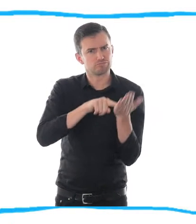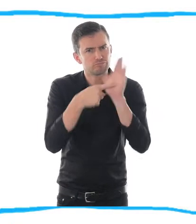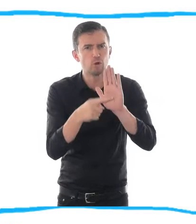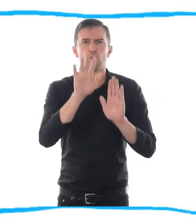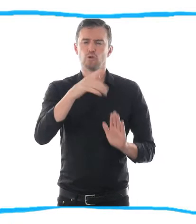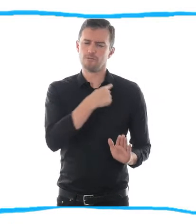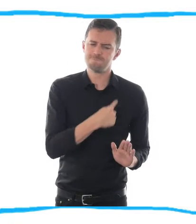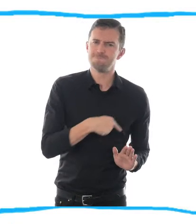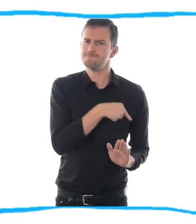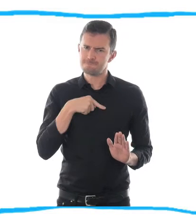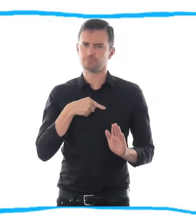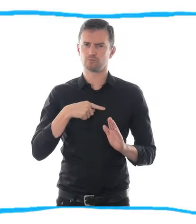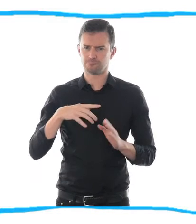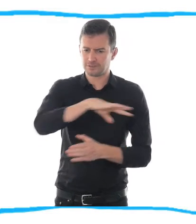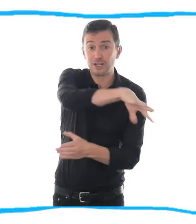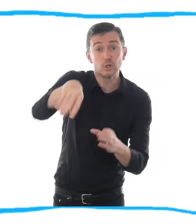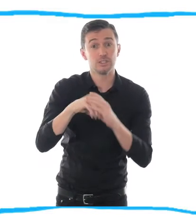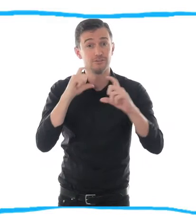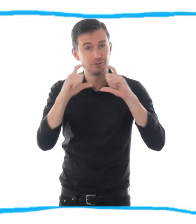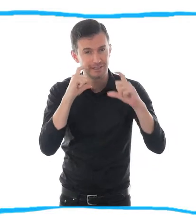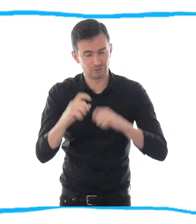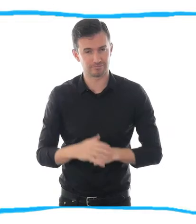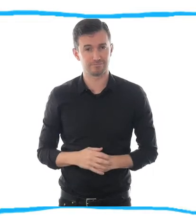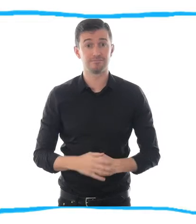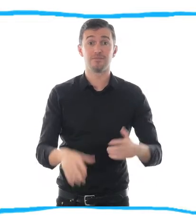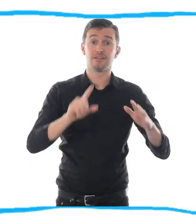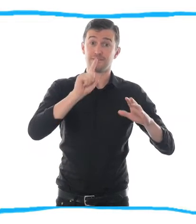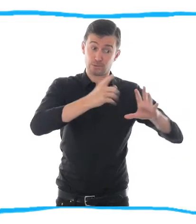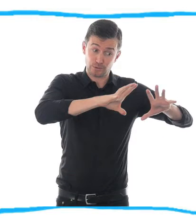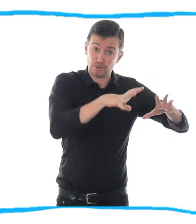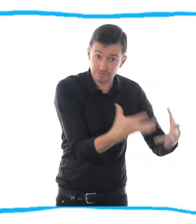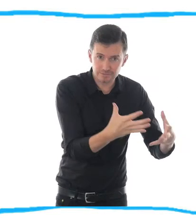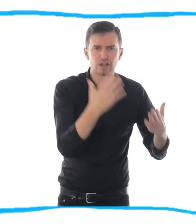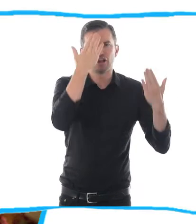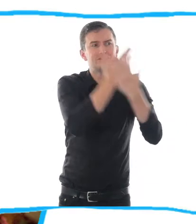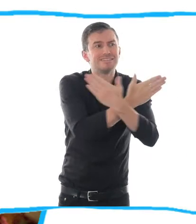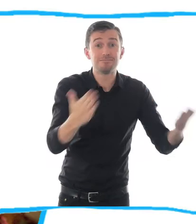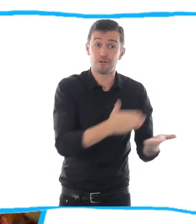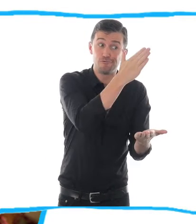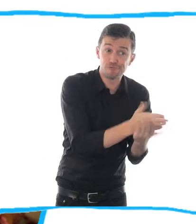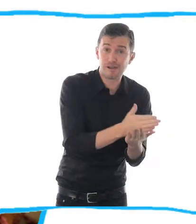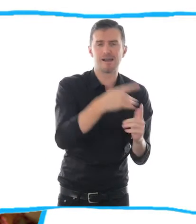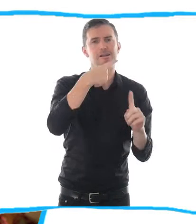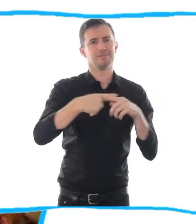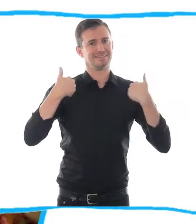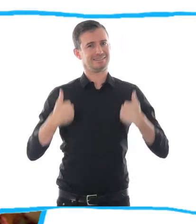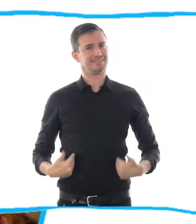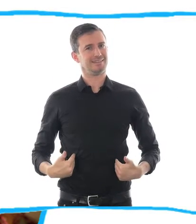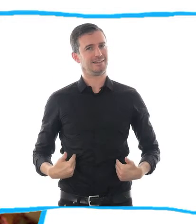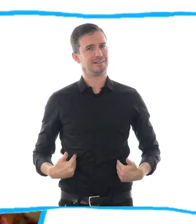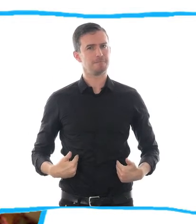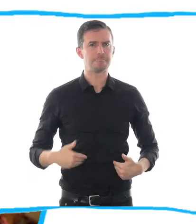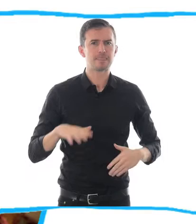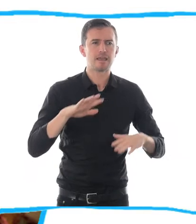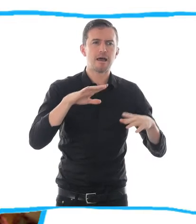commitment to inclusive communication. 1. Respect rights and dignity. This means choosing engaging, positive, and fully clothed images